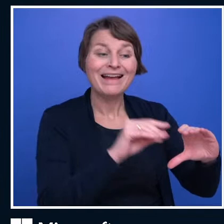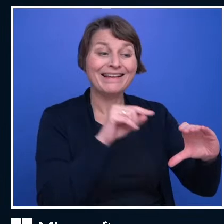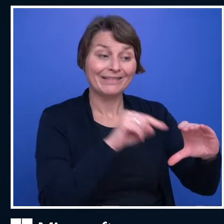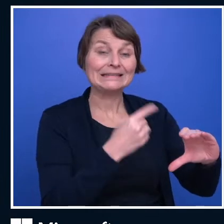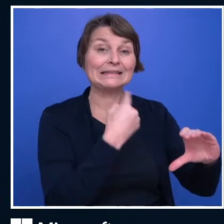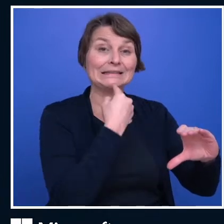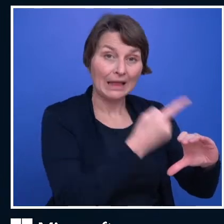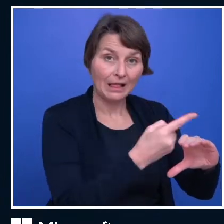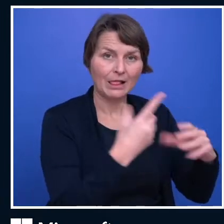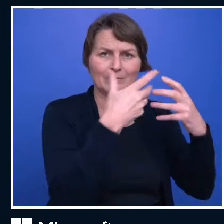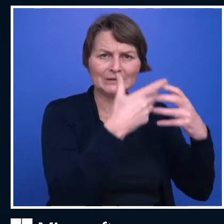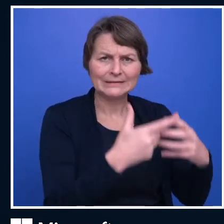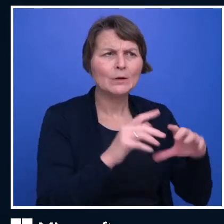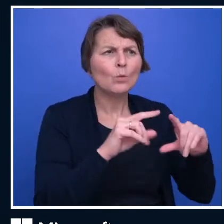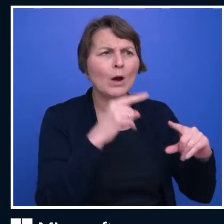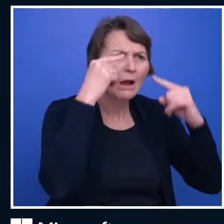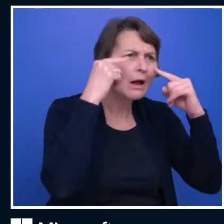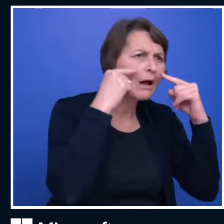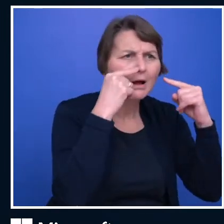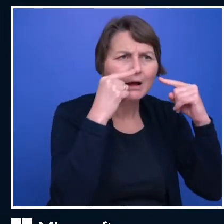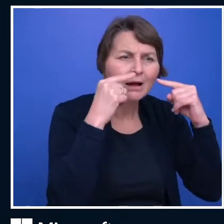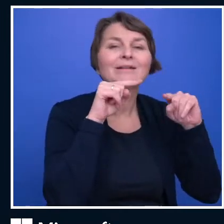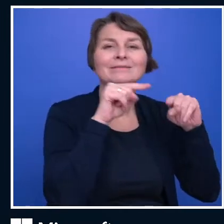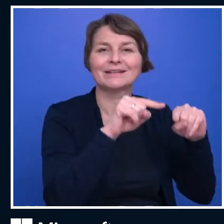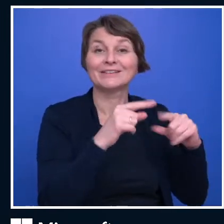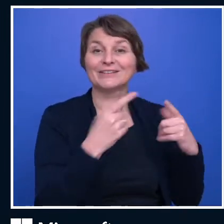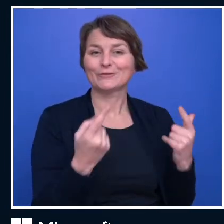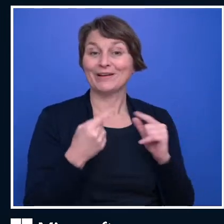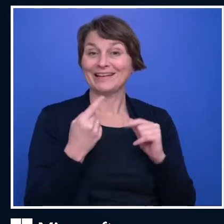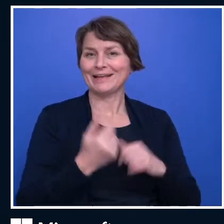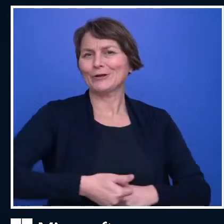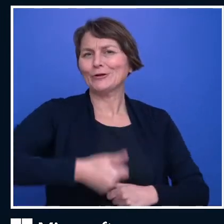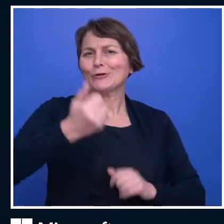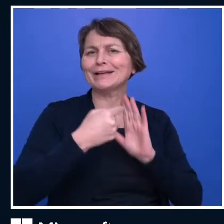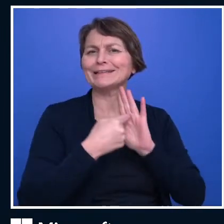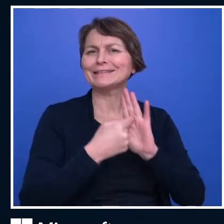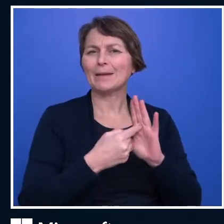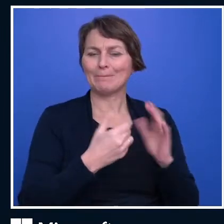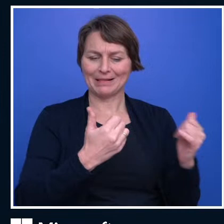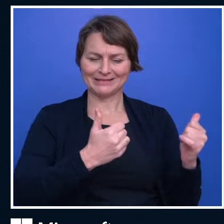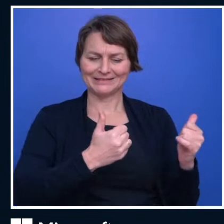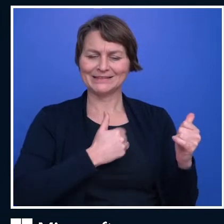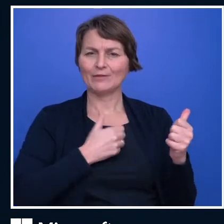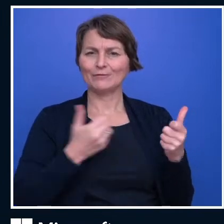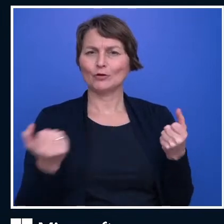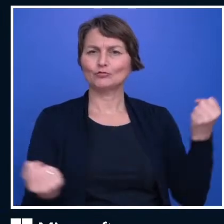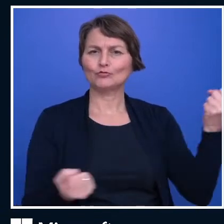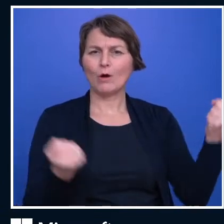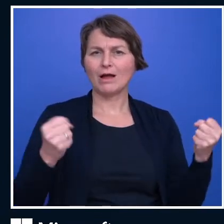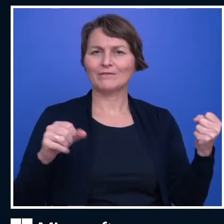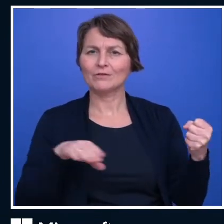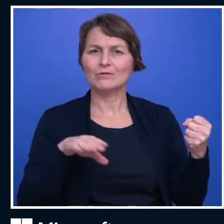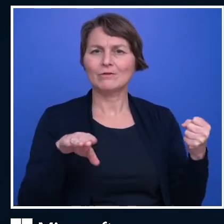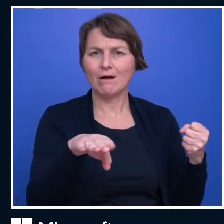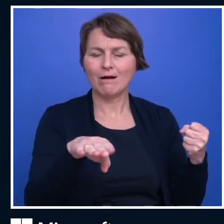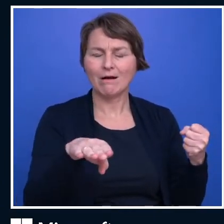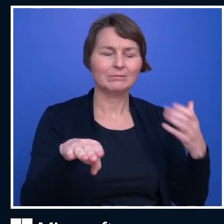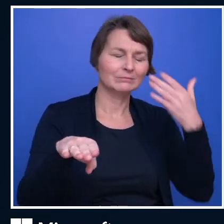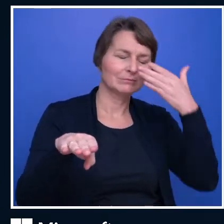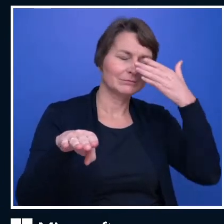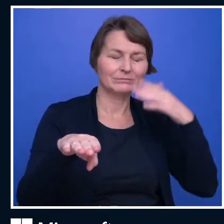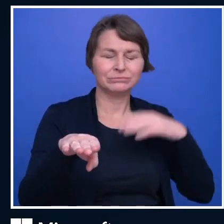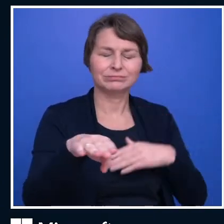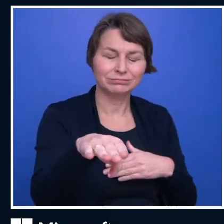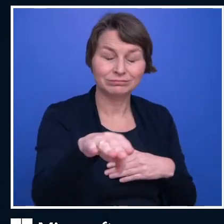case to consider here is a self-driving car. We first have to collect data on like red lights, yellow lights, and green lights, and label them